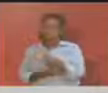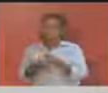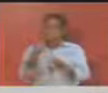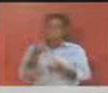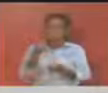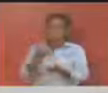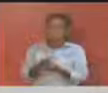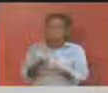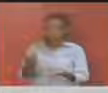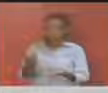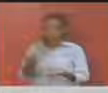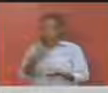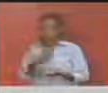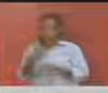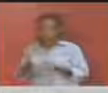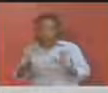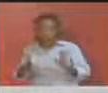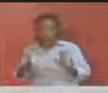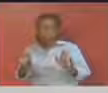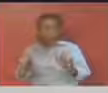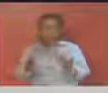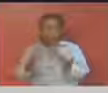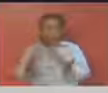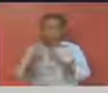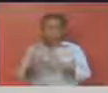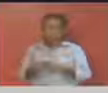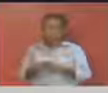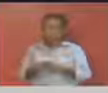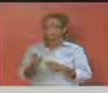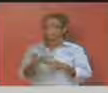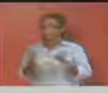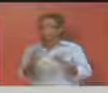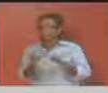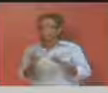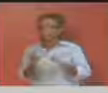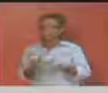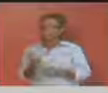hurdle, as we have told everyone, is that your vaccine must be